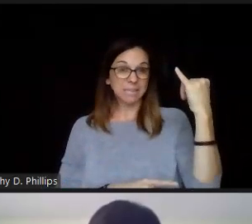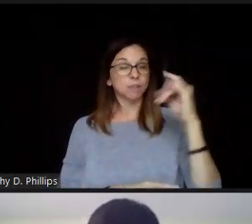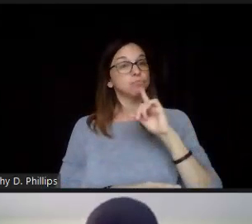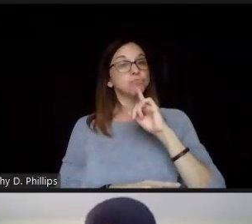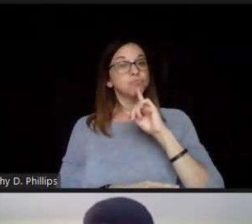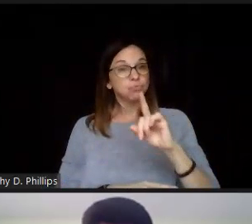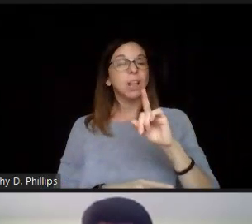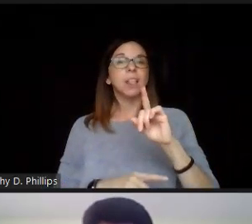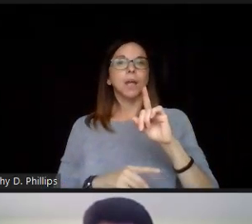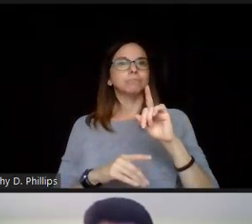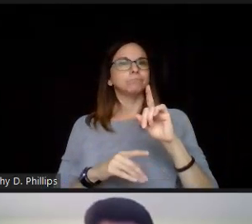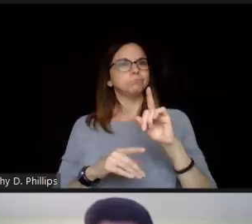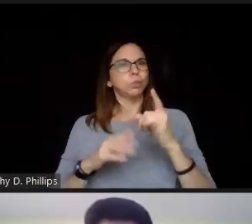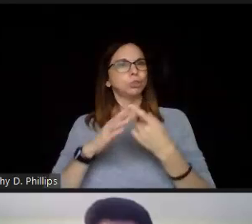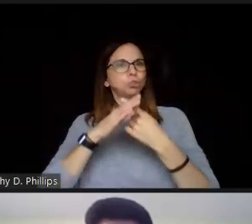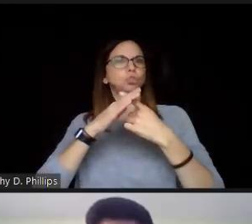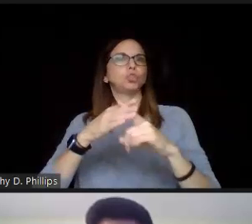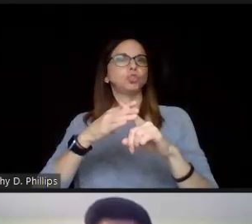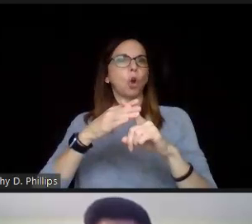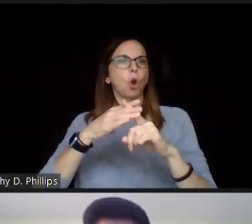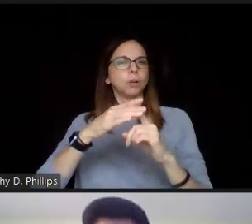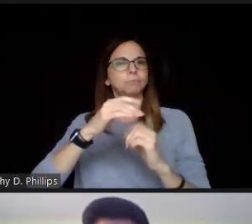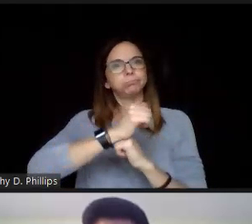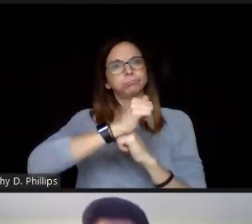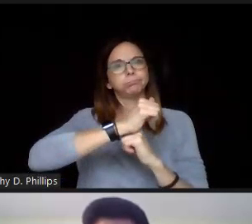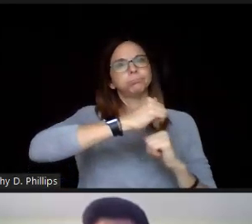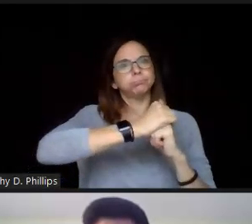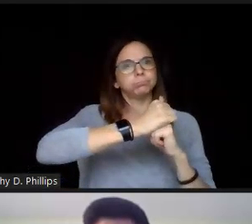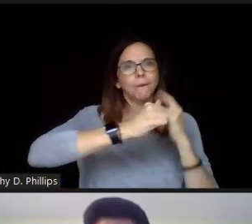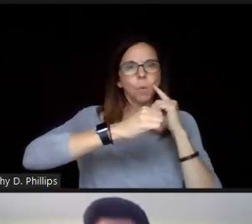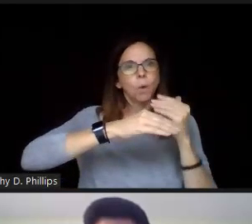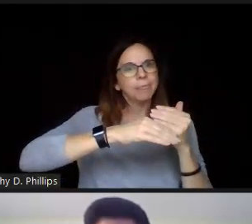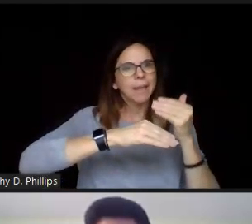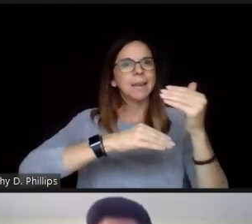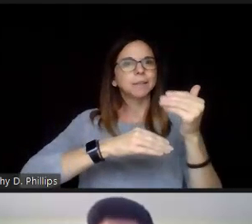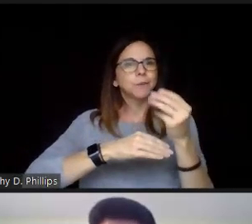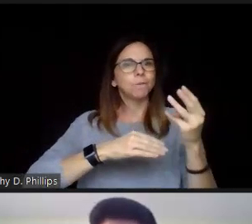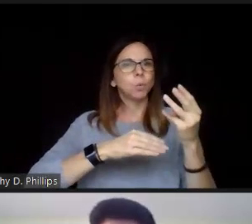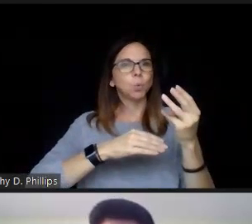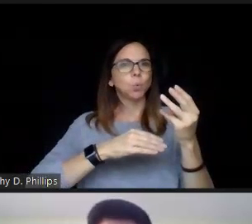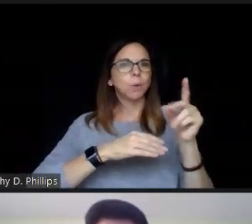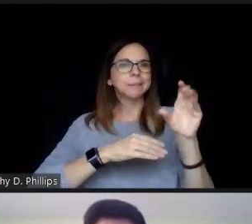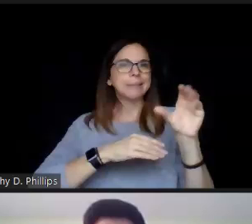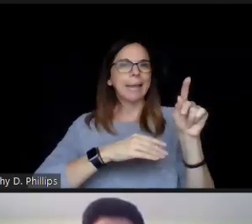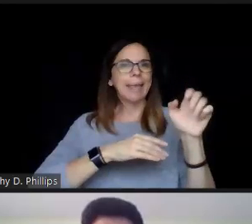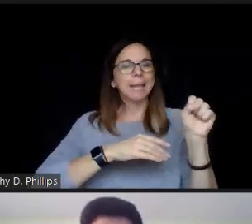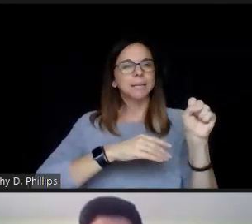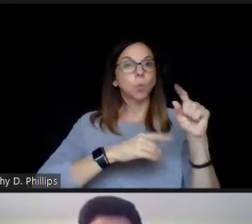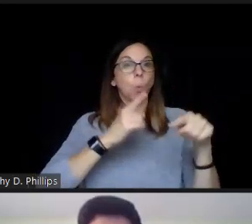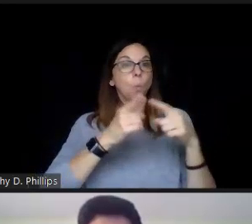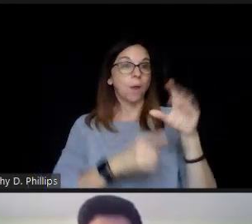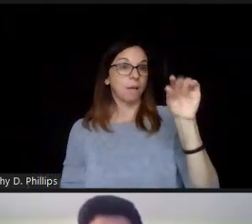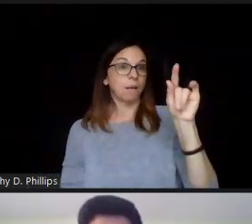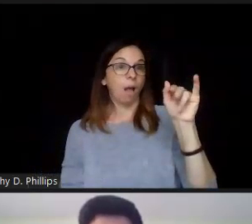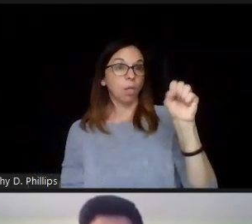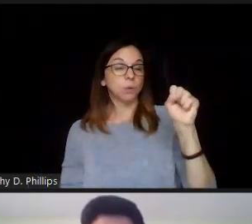really lay sort of a foundation for the next few decades when the colonists begin to take a stand against